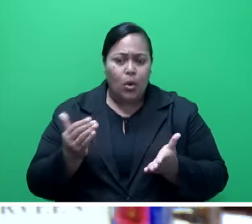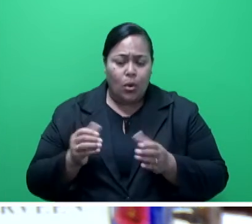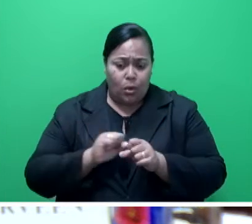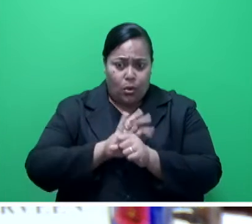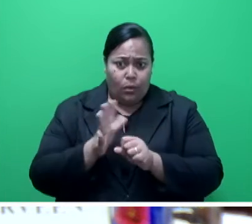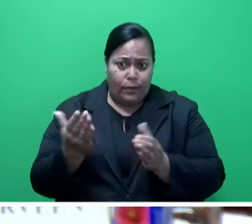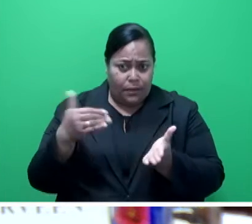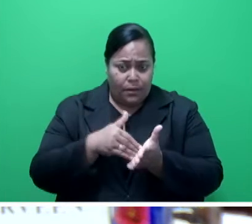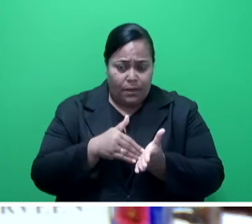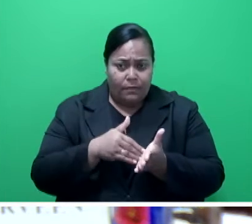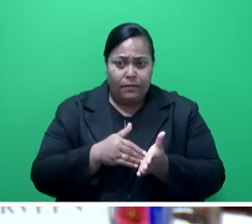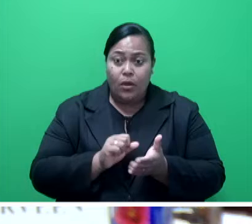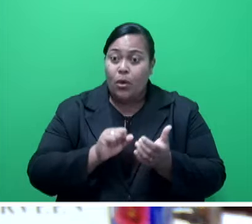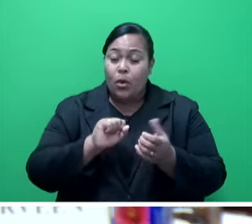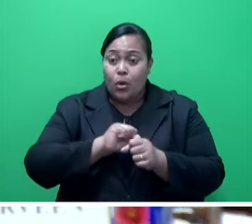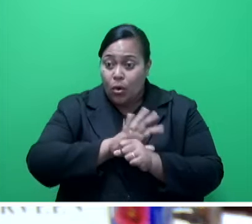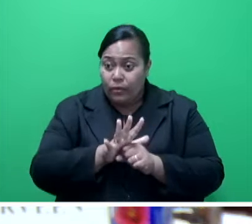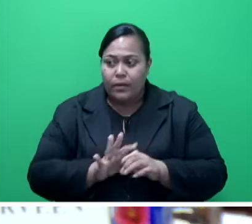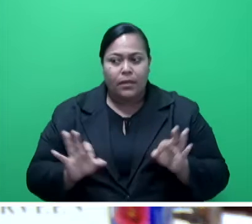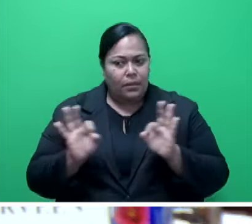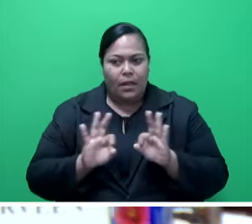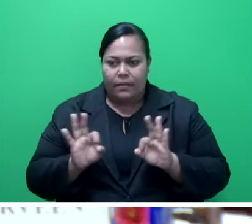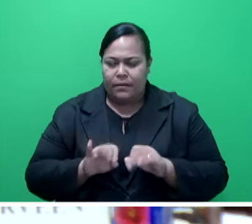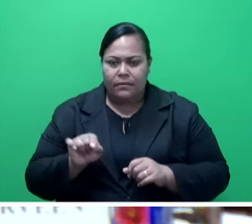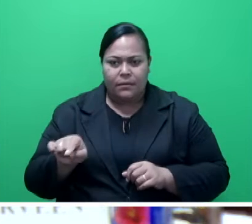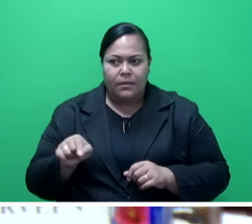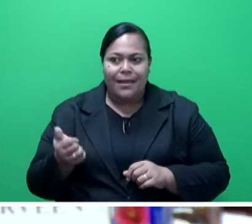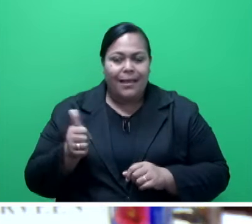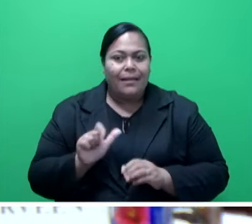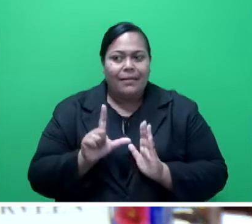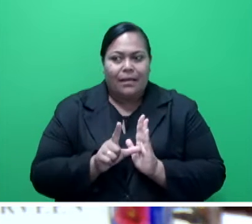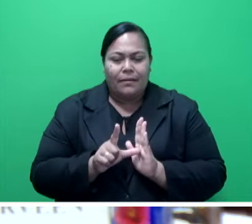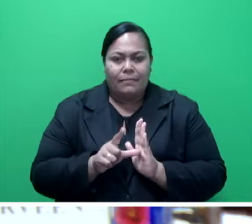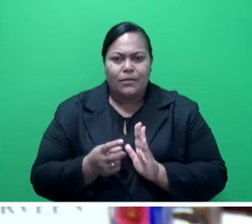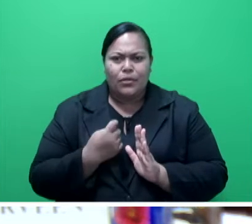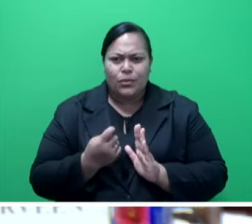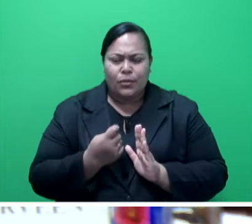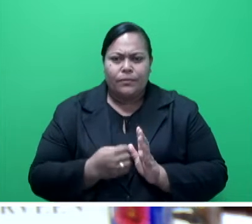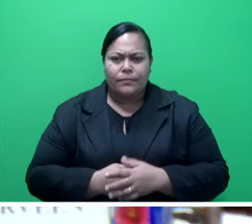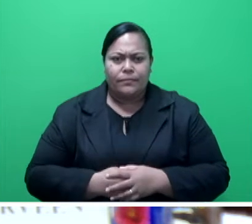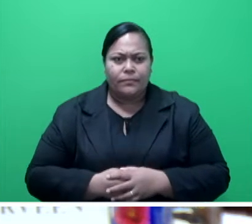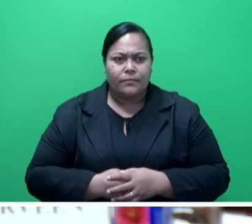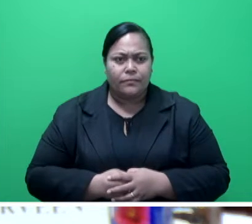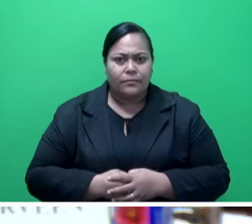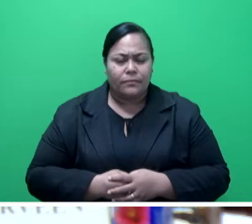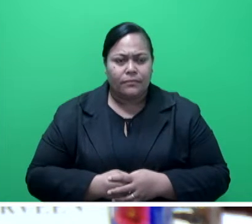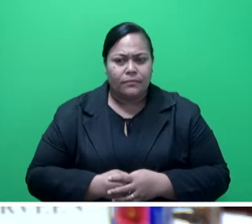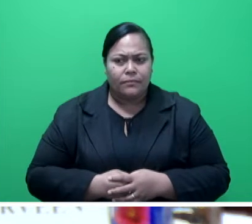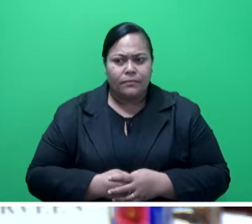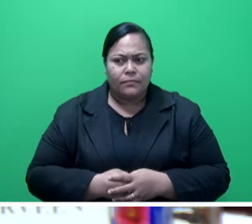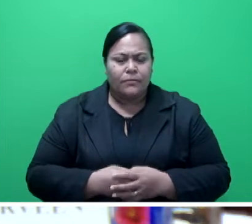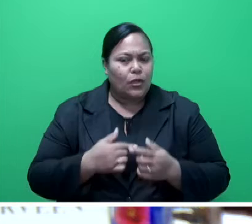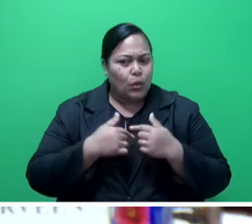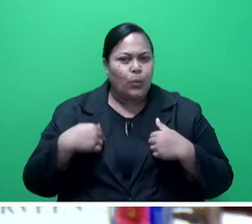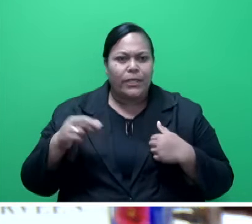anywhere anytime soon. However, Mr. Speaker, sir, life cannot stop because of COVID. We have to learn to